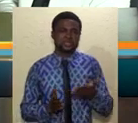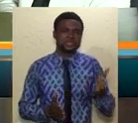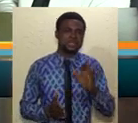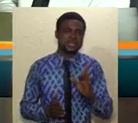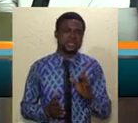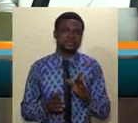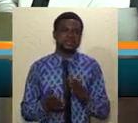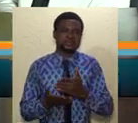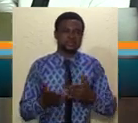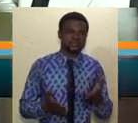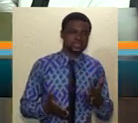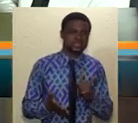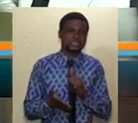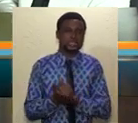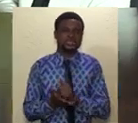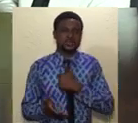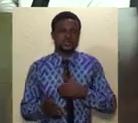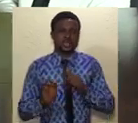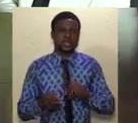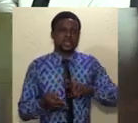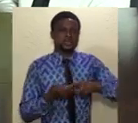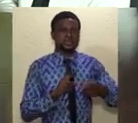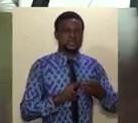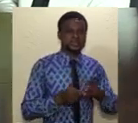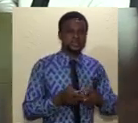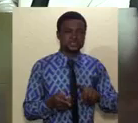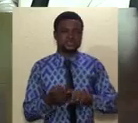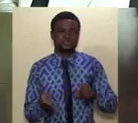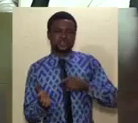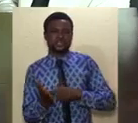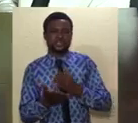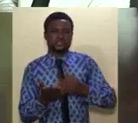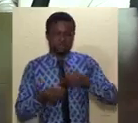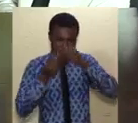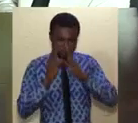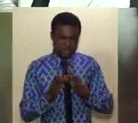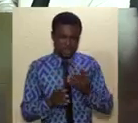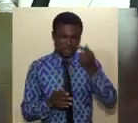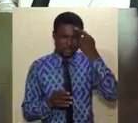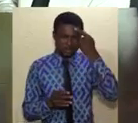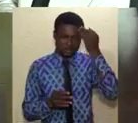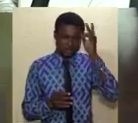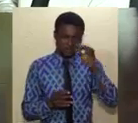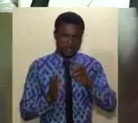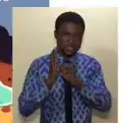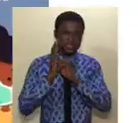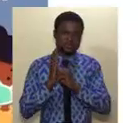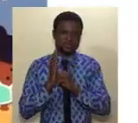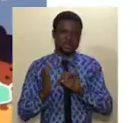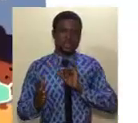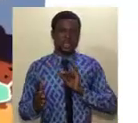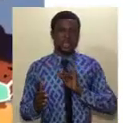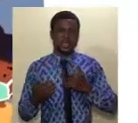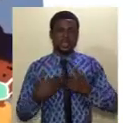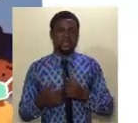things that, you know, we can relate to this. Like some children, for instance, they will just be like, I have right to, don't